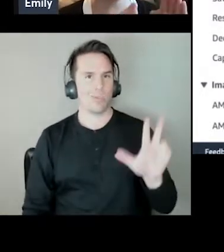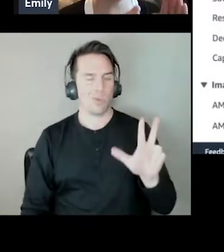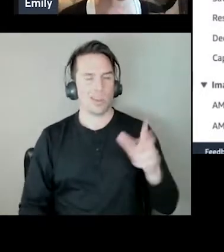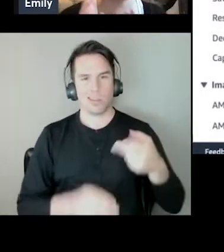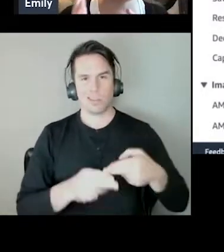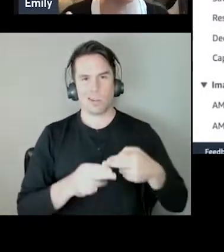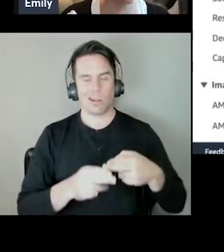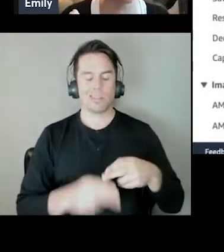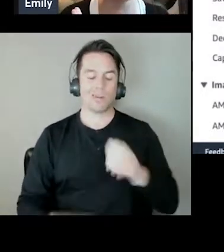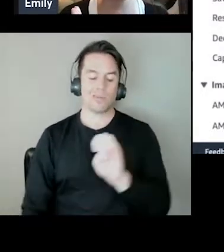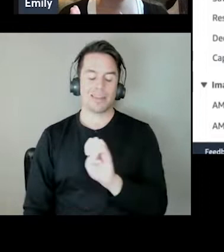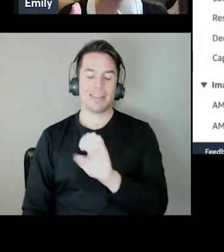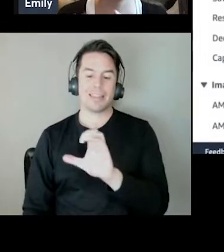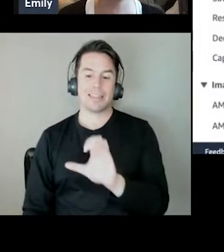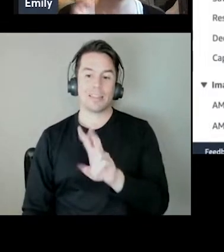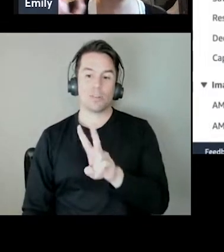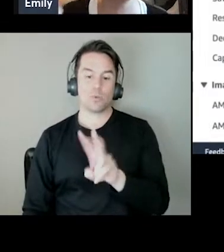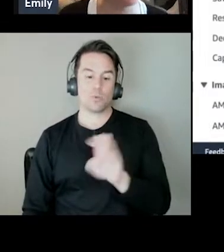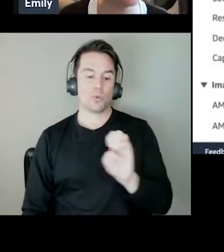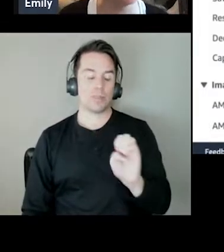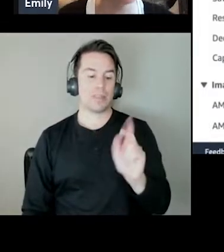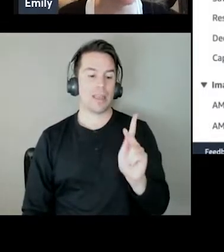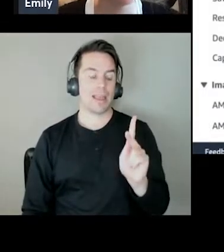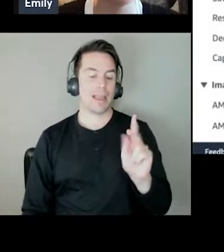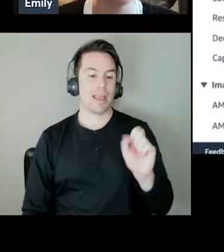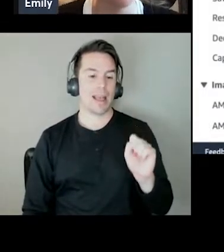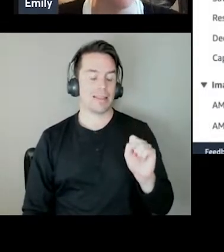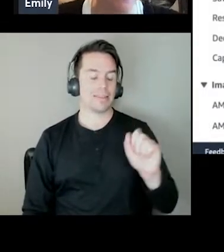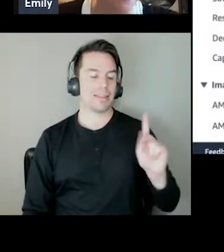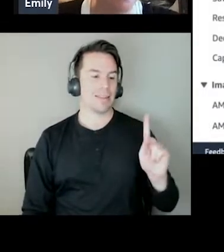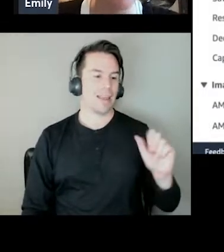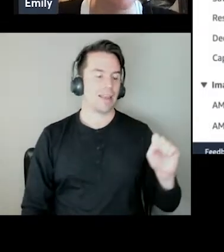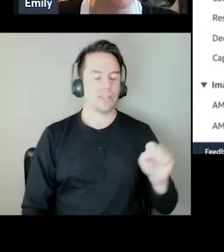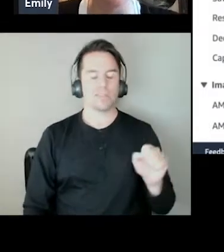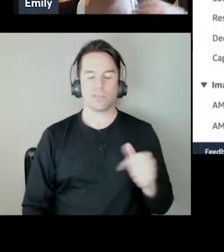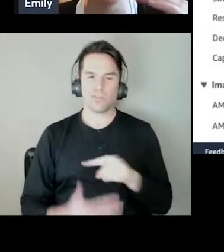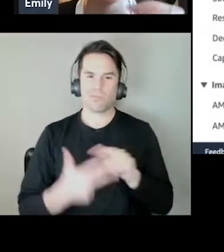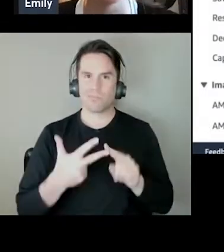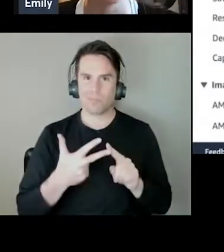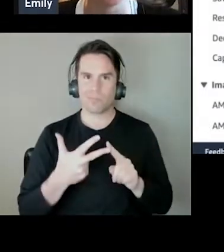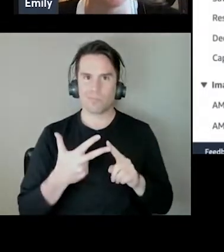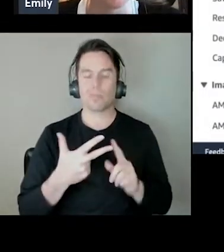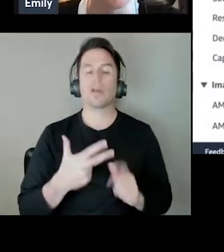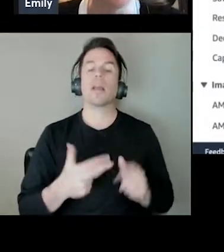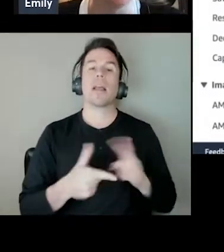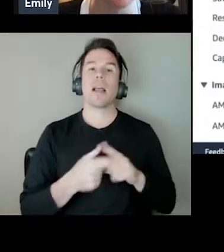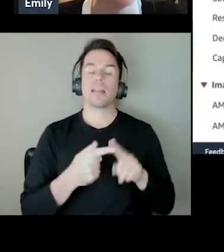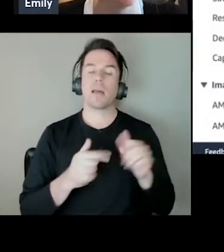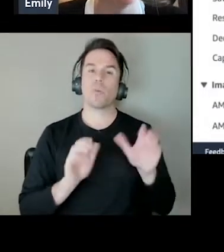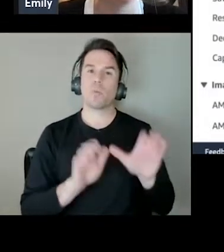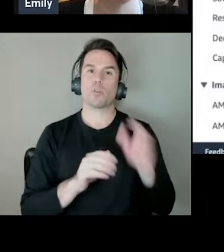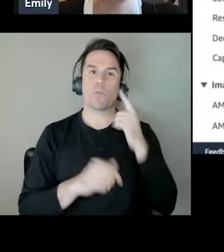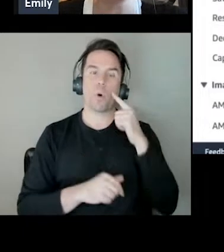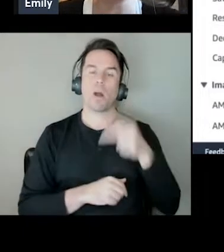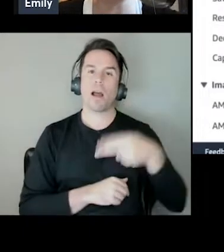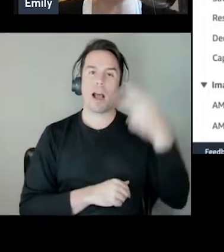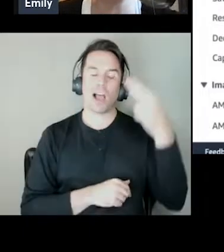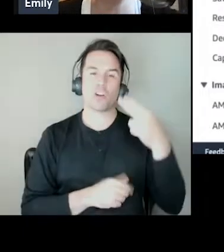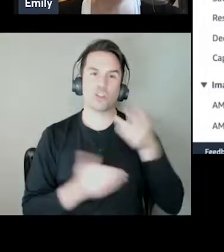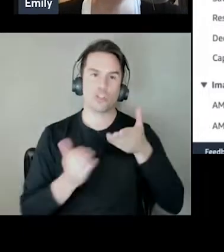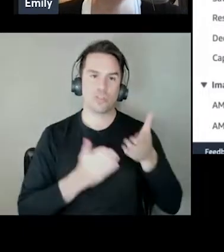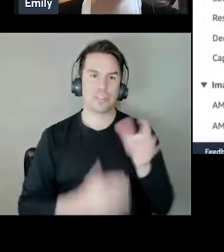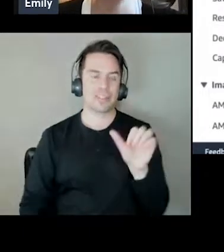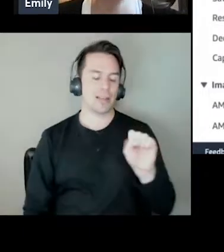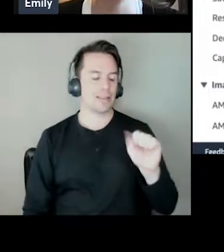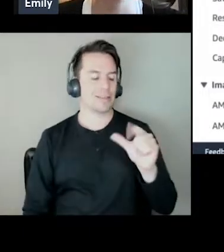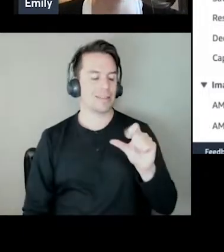EC2, EKS, and EKS, Mhm. and then we also push them out for our higher services, higher managed services like SageMaker. okay.